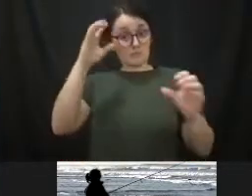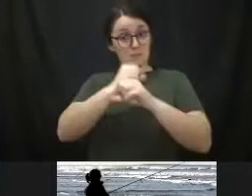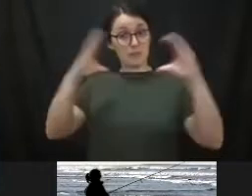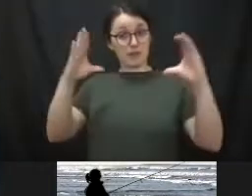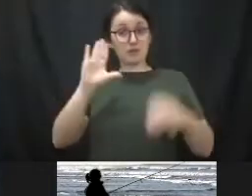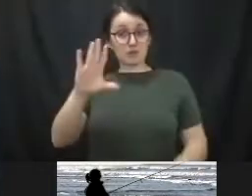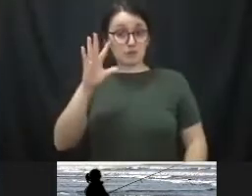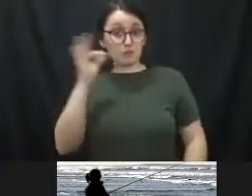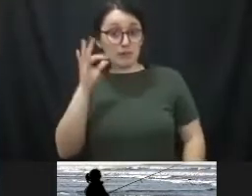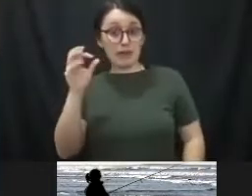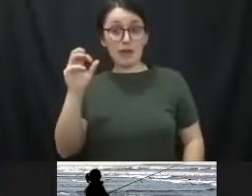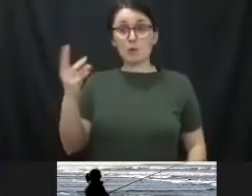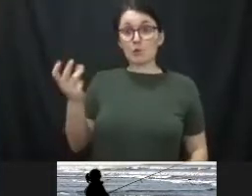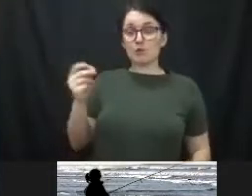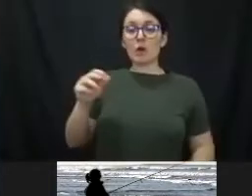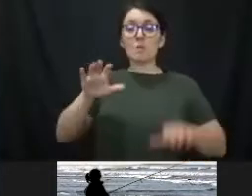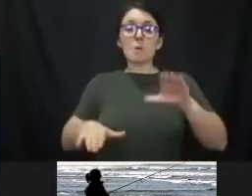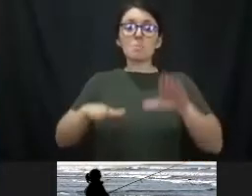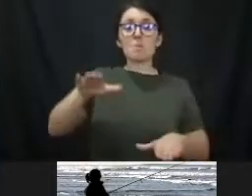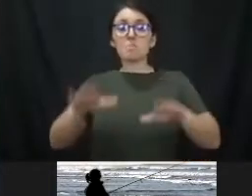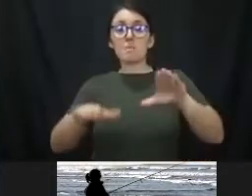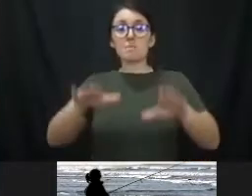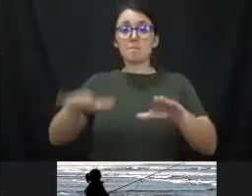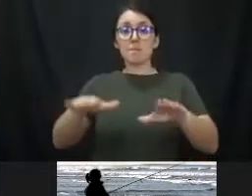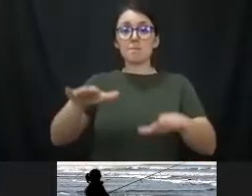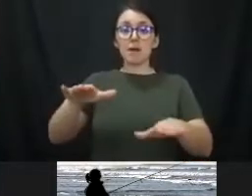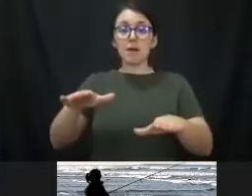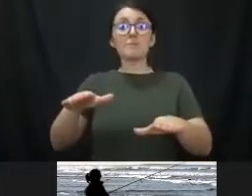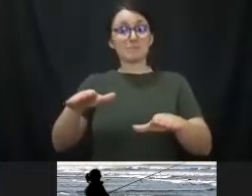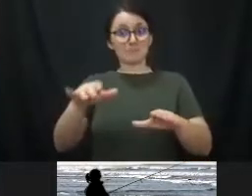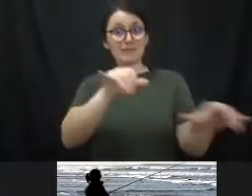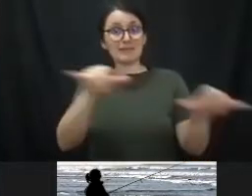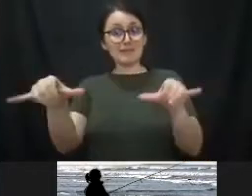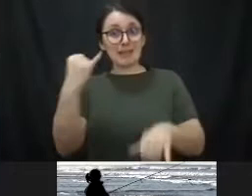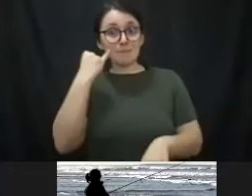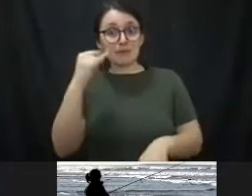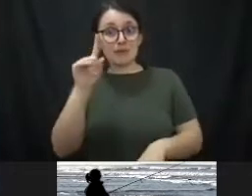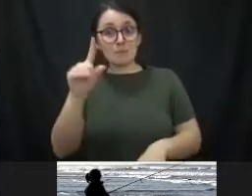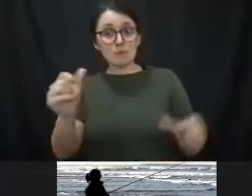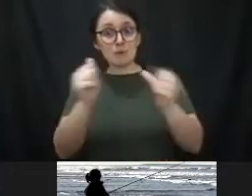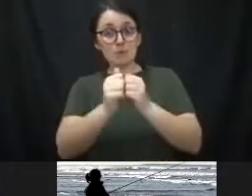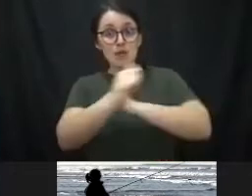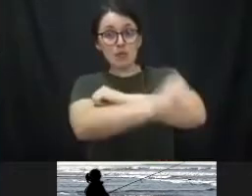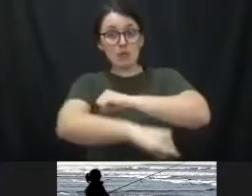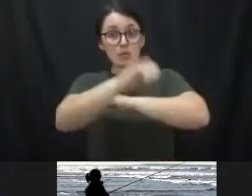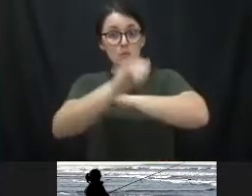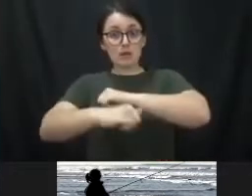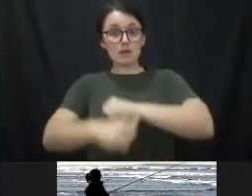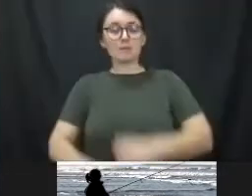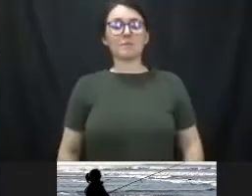prints. Now, there's some whales I want to tell you about. Again, we don't have them here yet, but they'll be